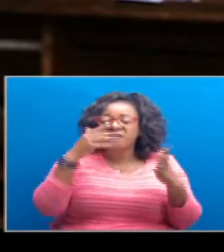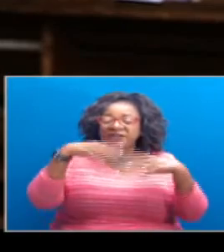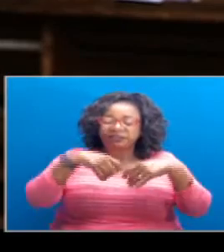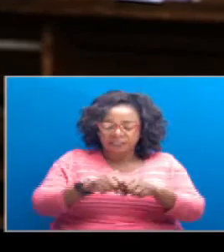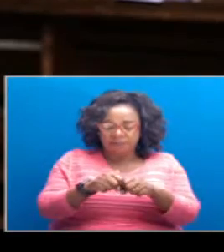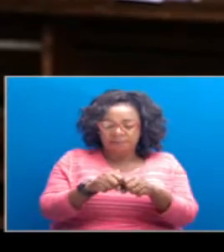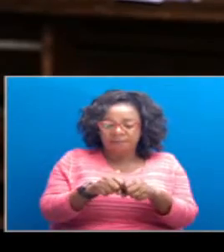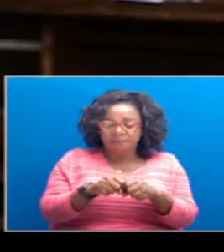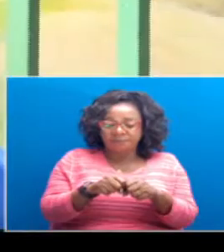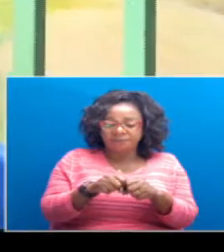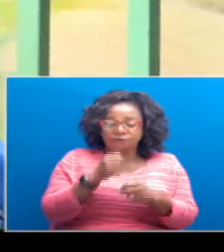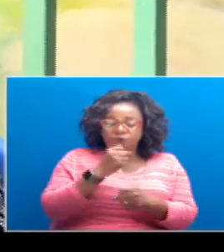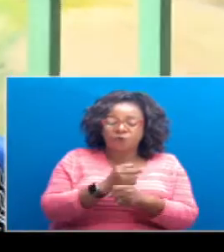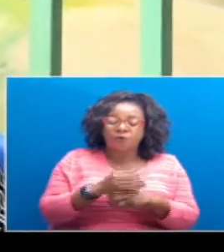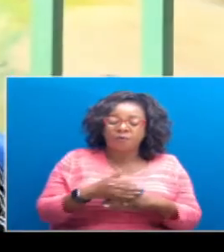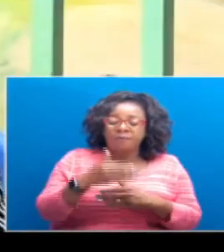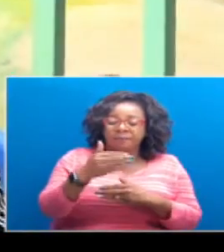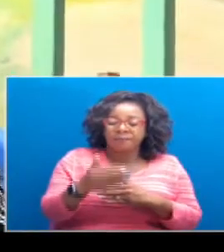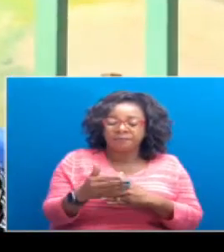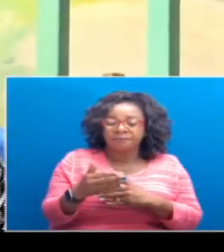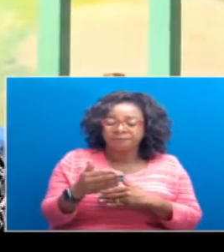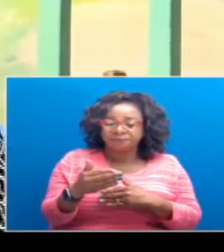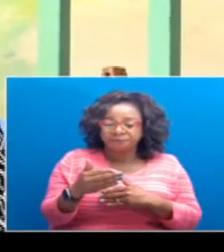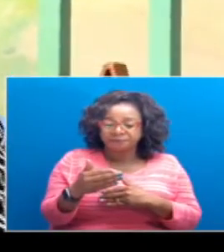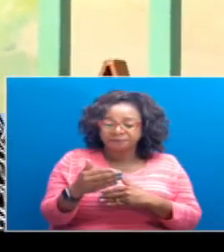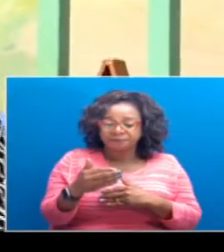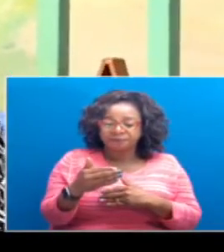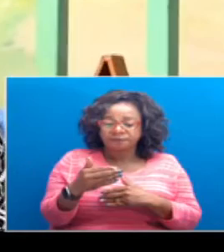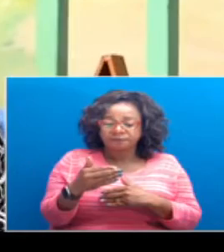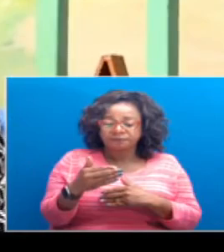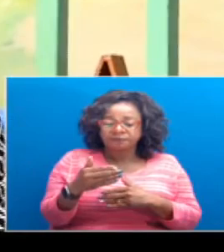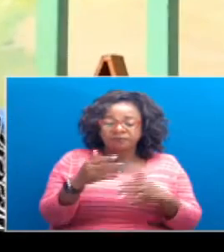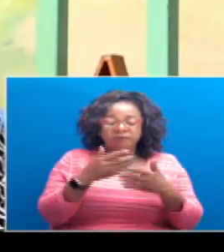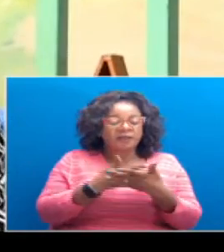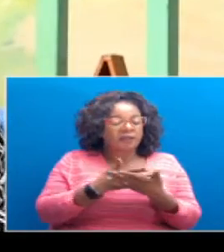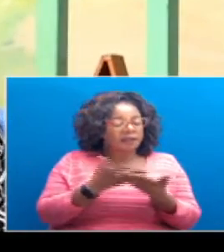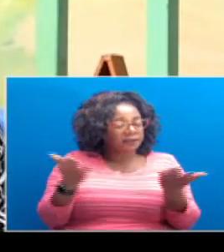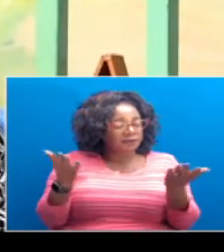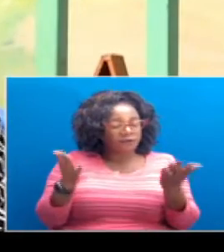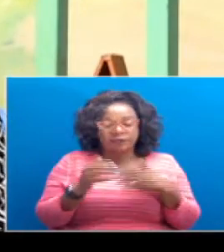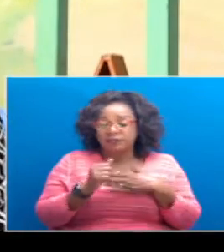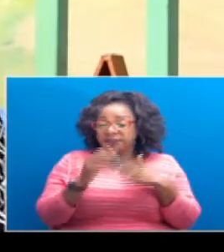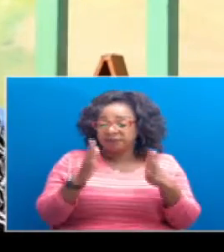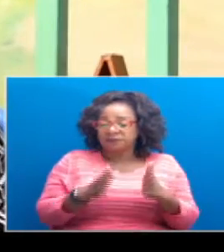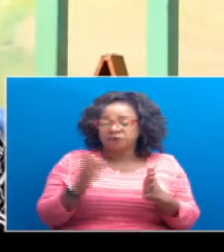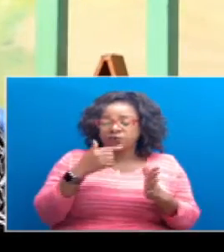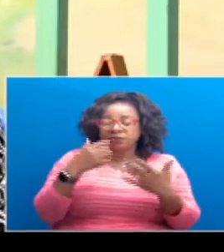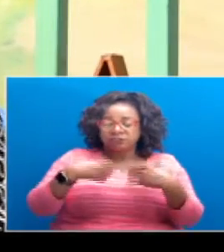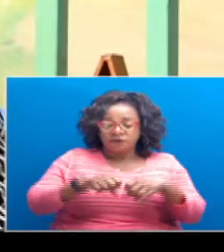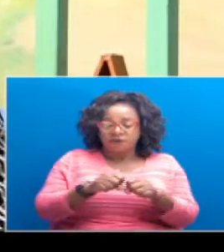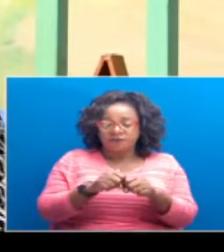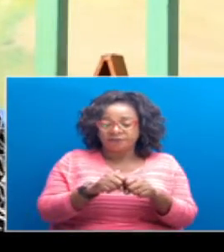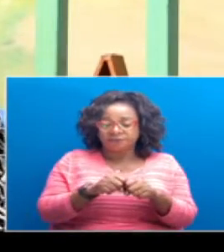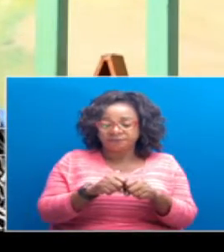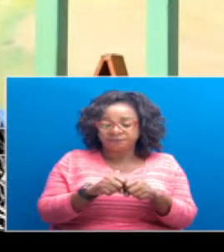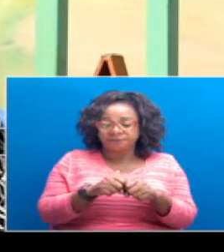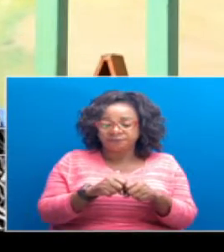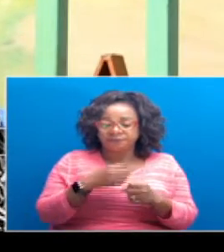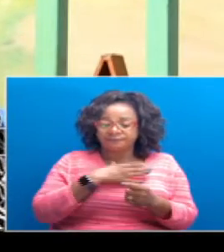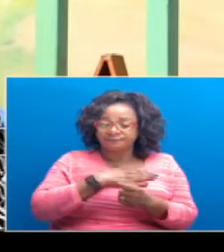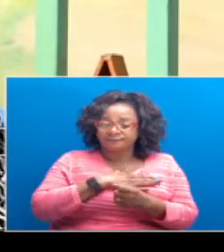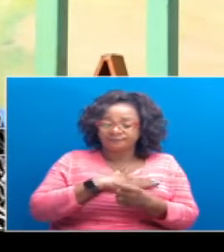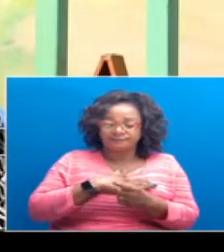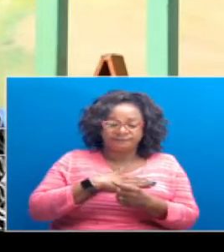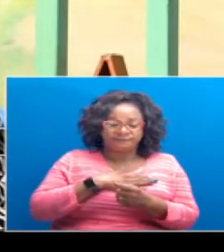mantle moving forward? As a parting shot to any of the leaders who will take over, kindly